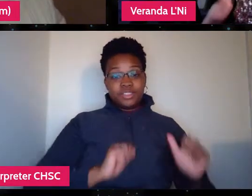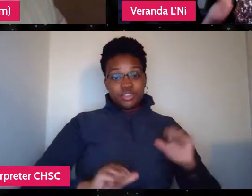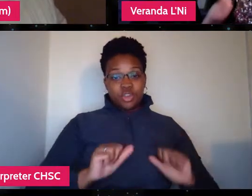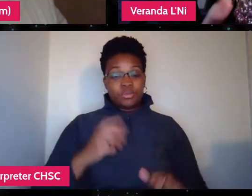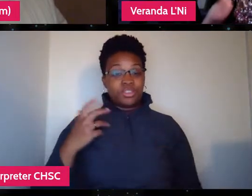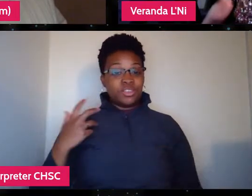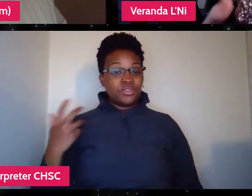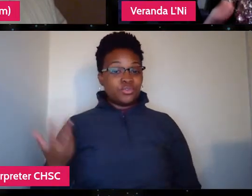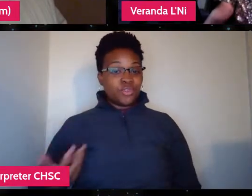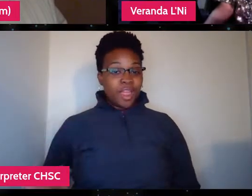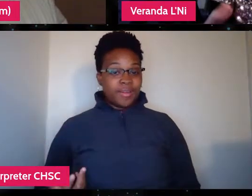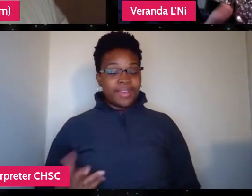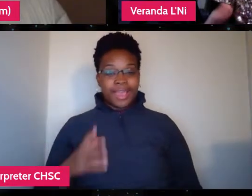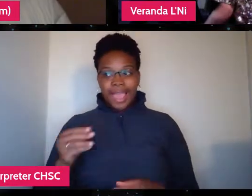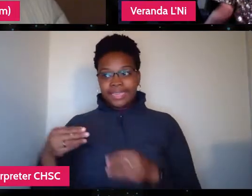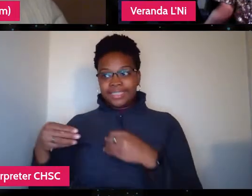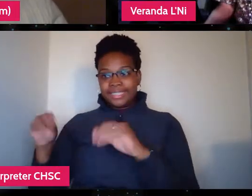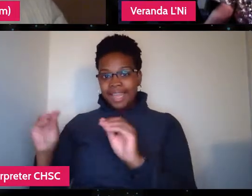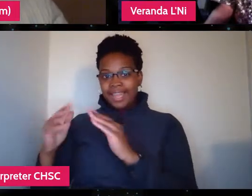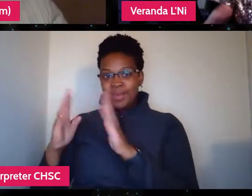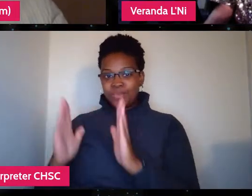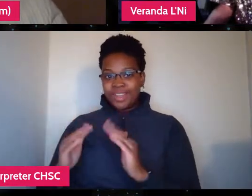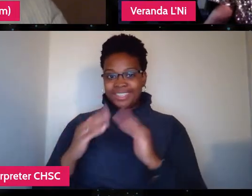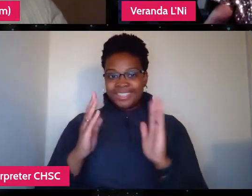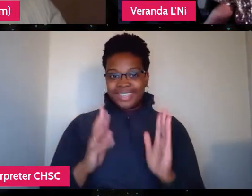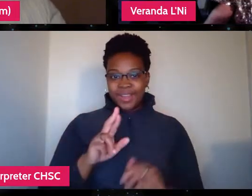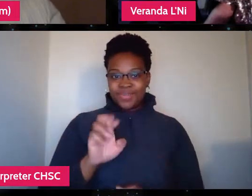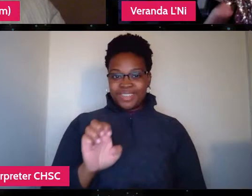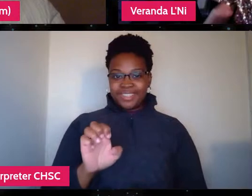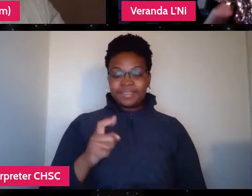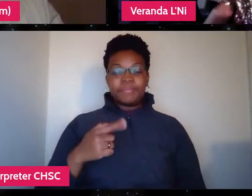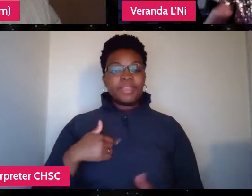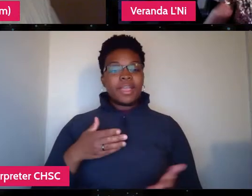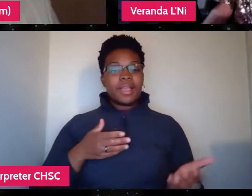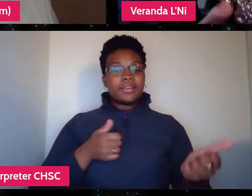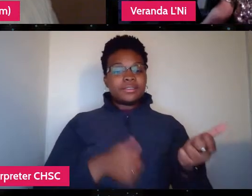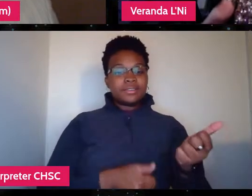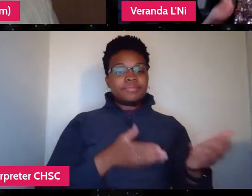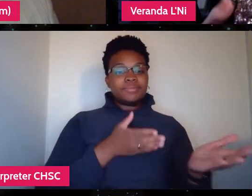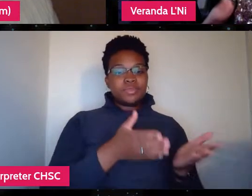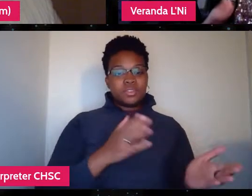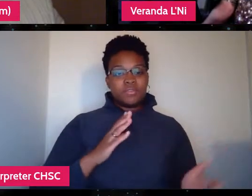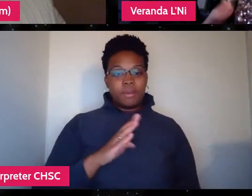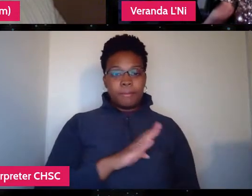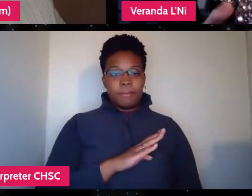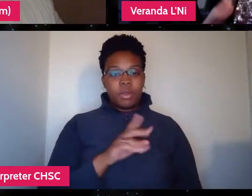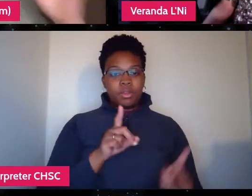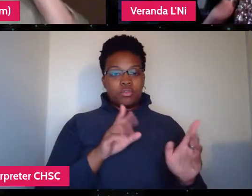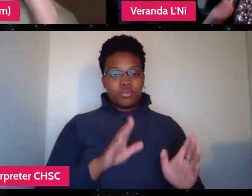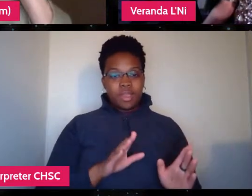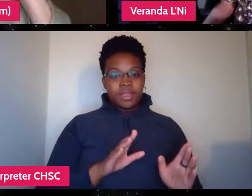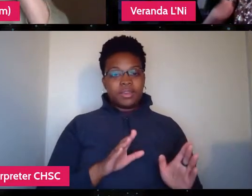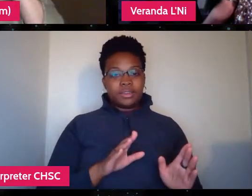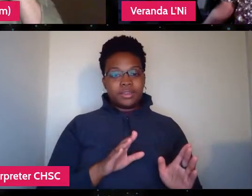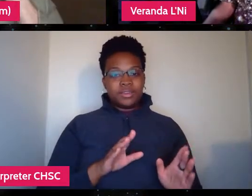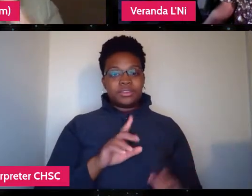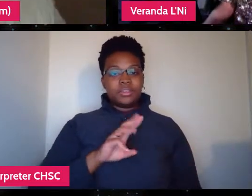and selling real estate, I currently serve on the board of directors of the West 117